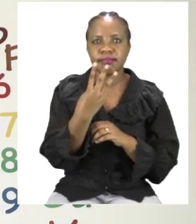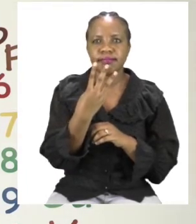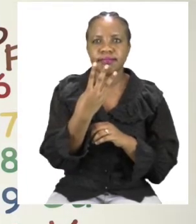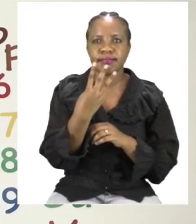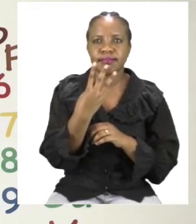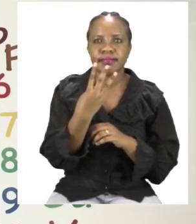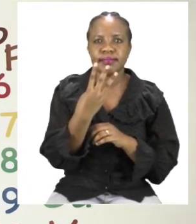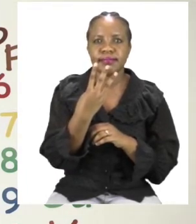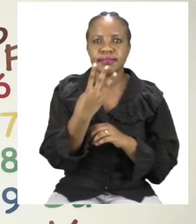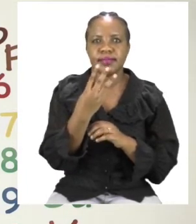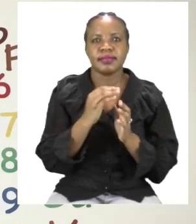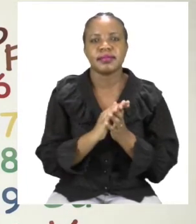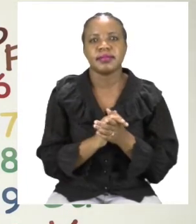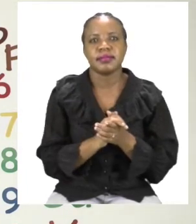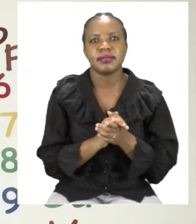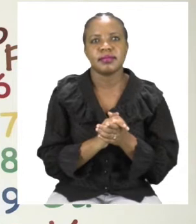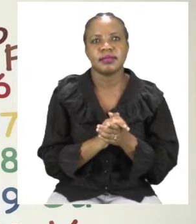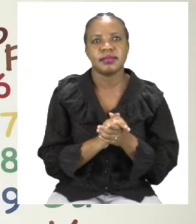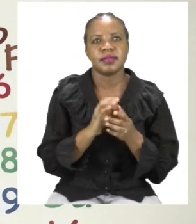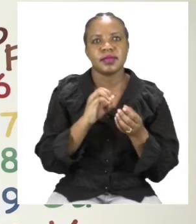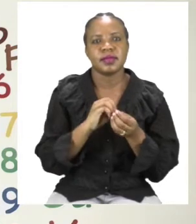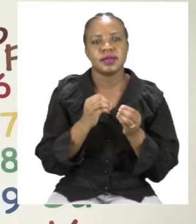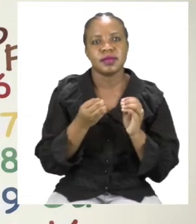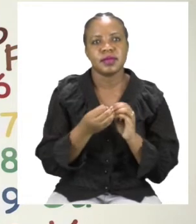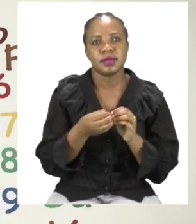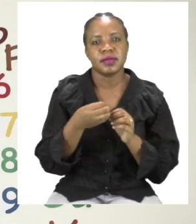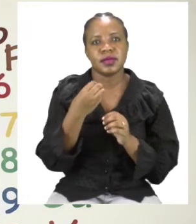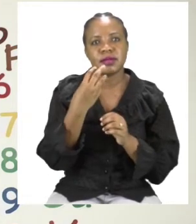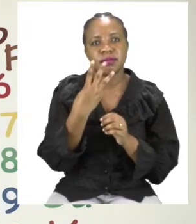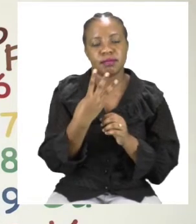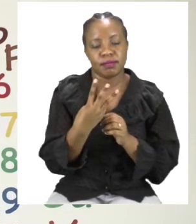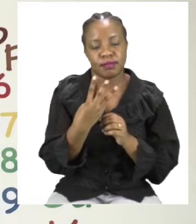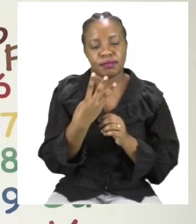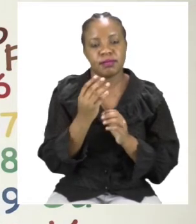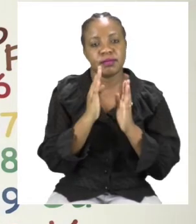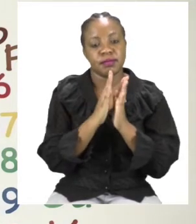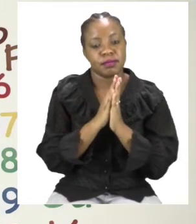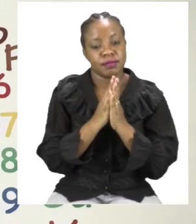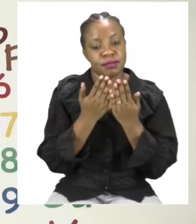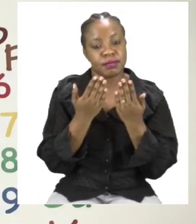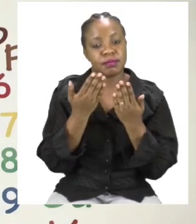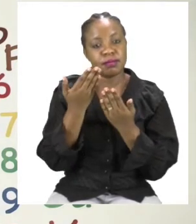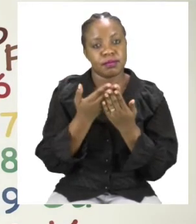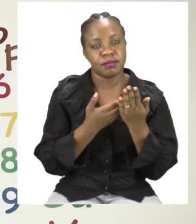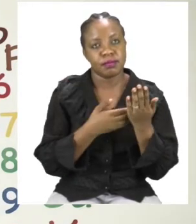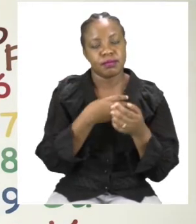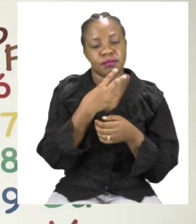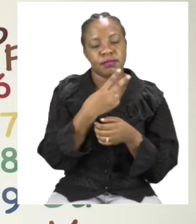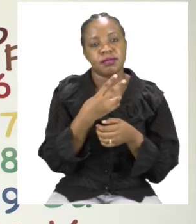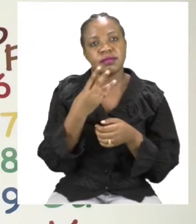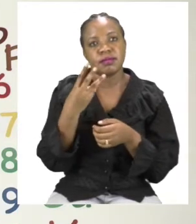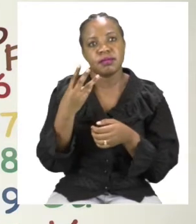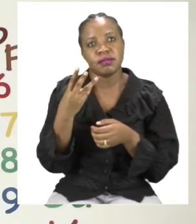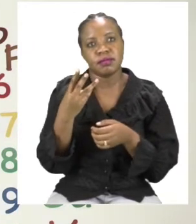the sums that are being asked for. Number 3 in our booklet is asking for